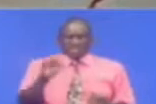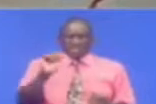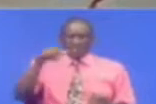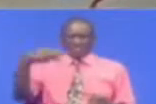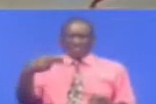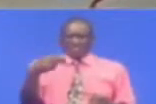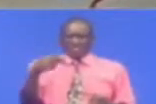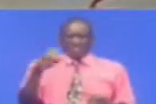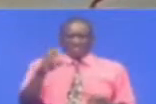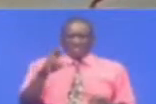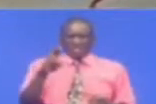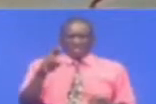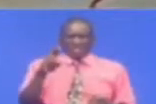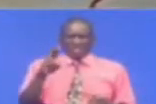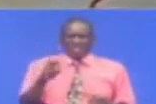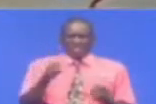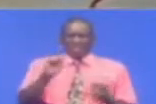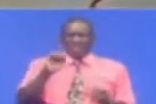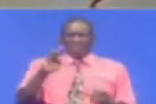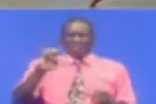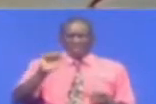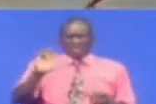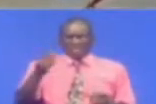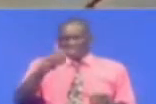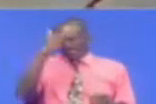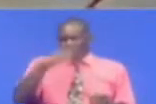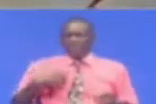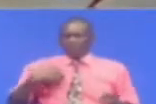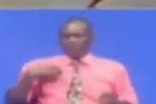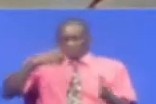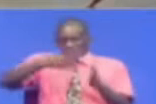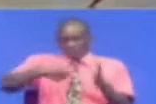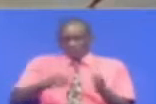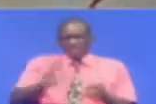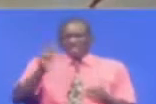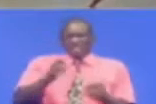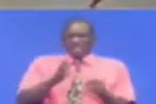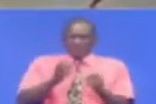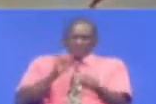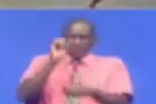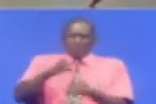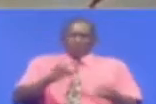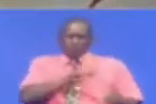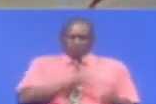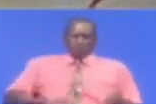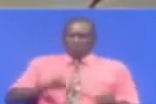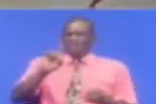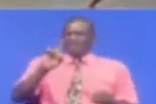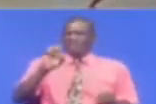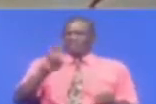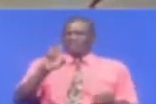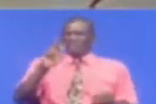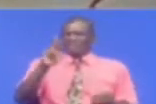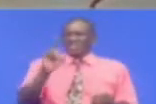APHRC, I beg your pardon, ABSA Kenya, Fika Clothing Mills, Kenya Film Commission, Devki,